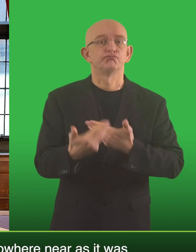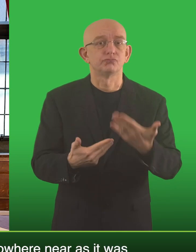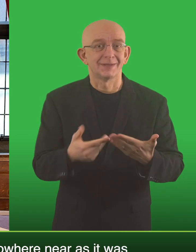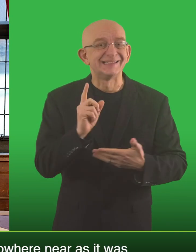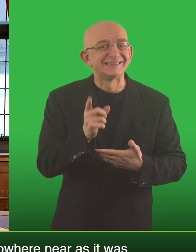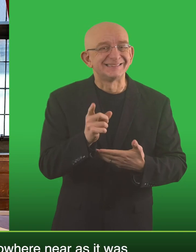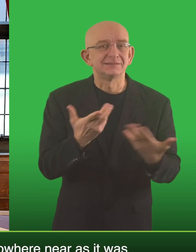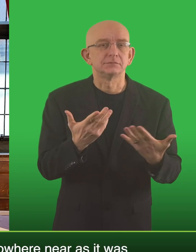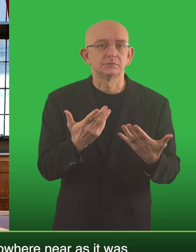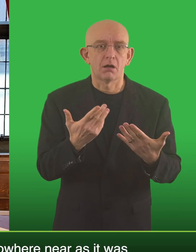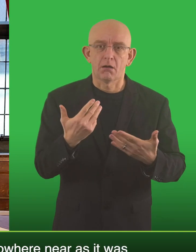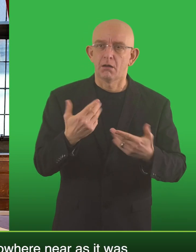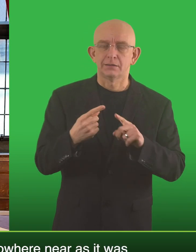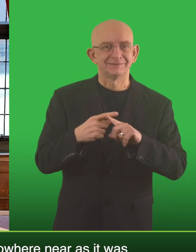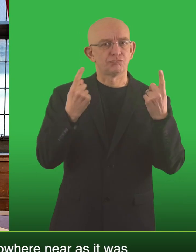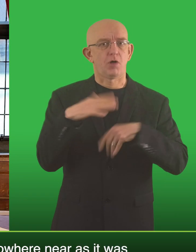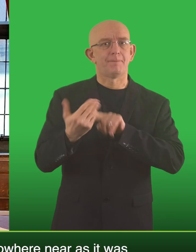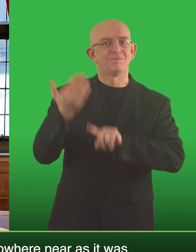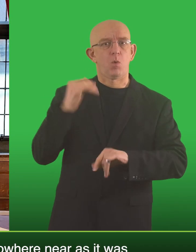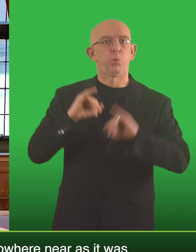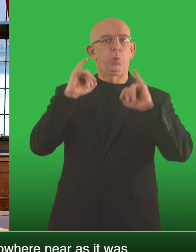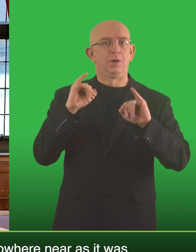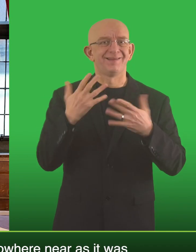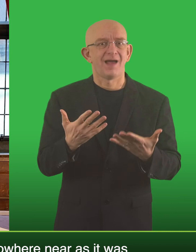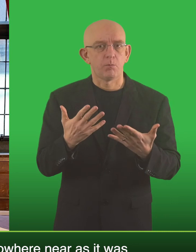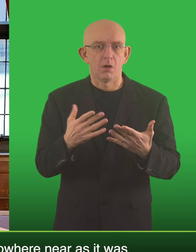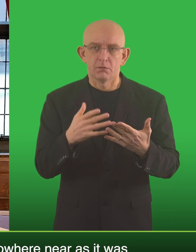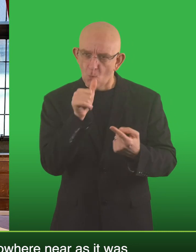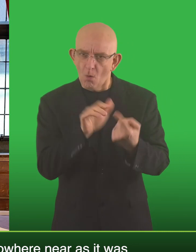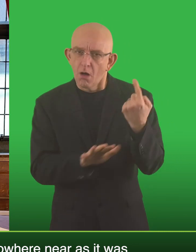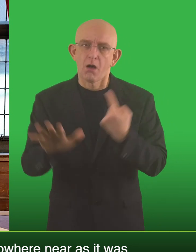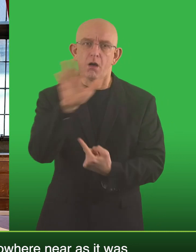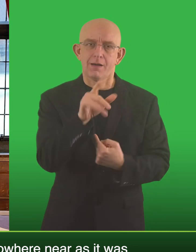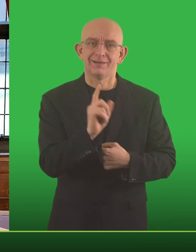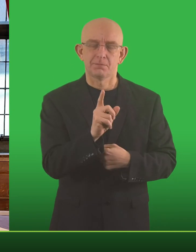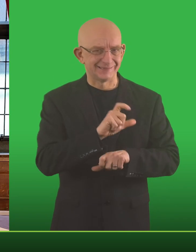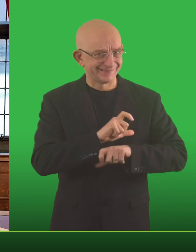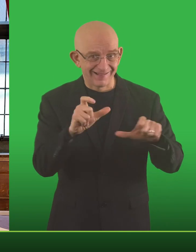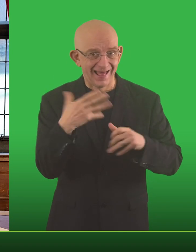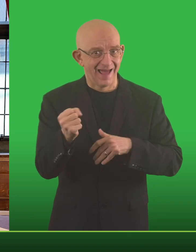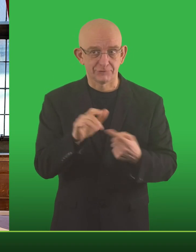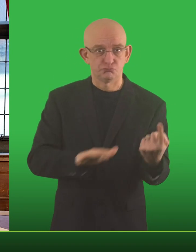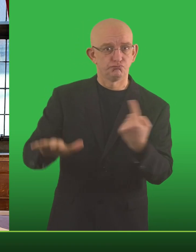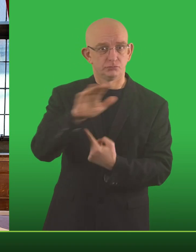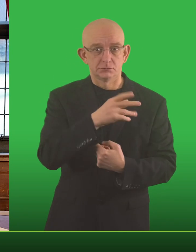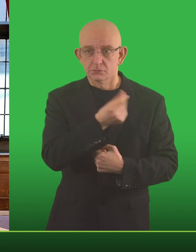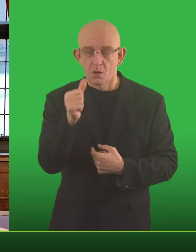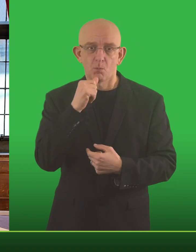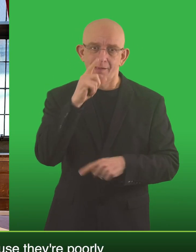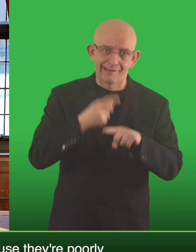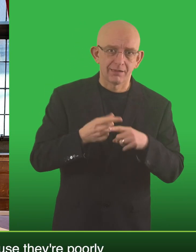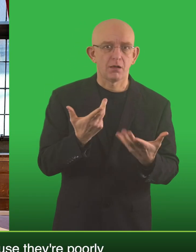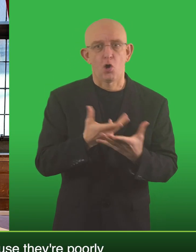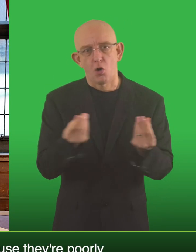that we're seeing is nowhere near as it was, and we all know where we're going nationally on this. But there's still lots around. Some people will be